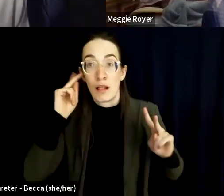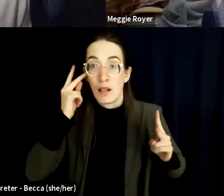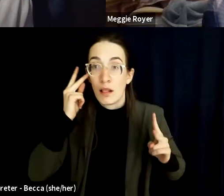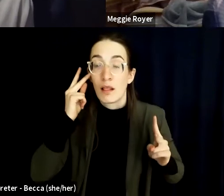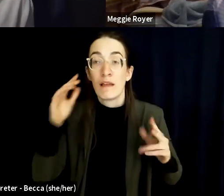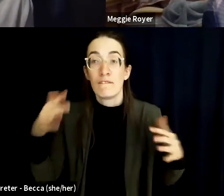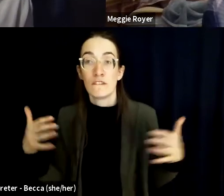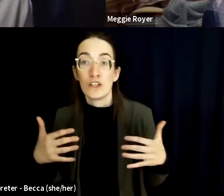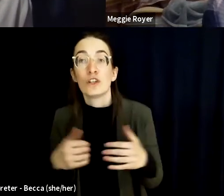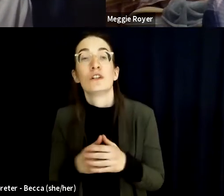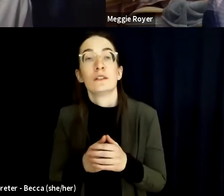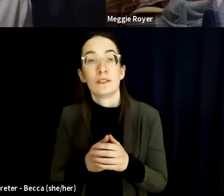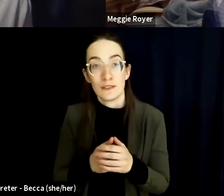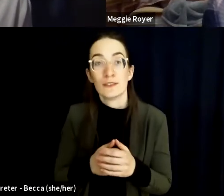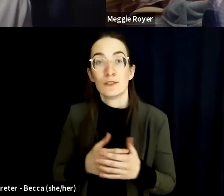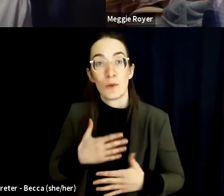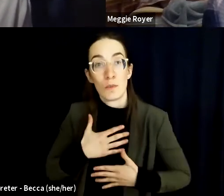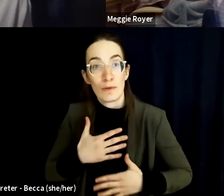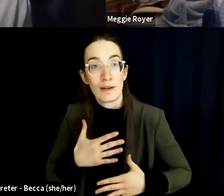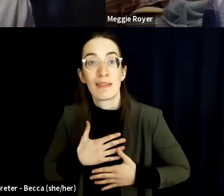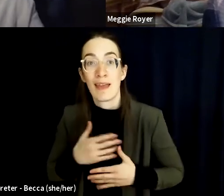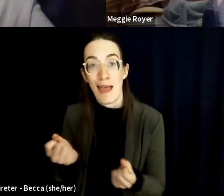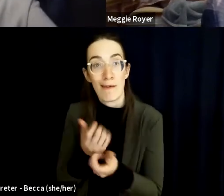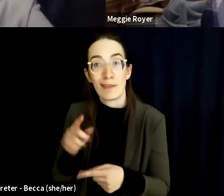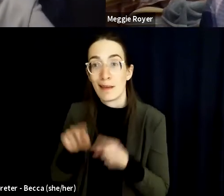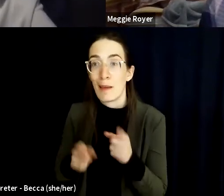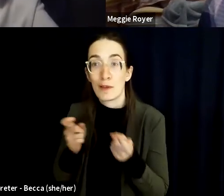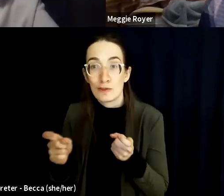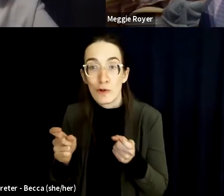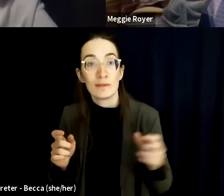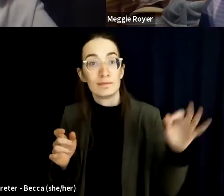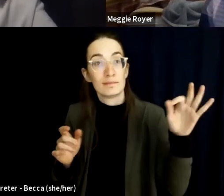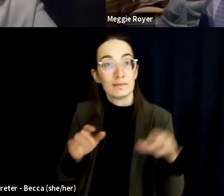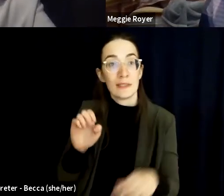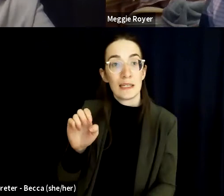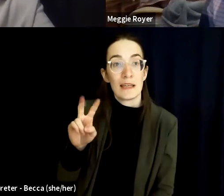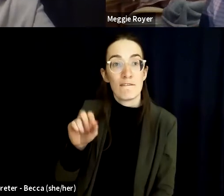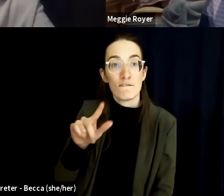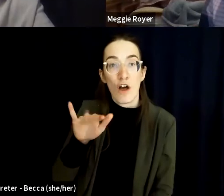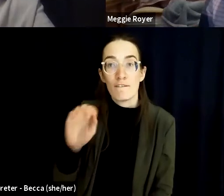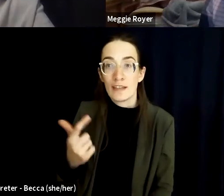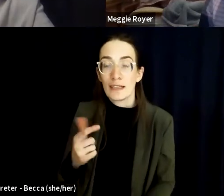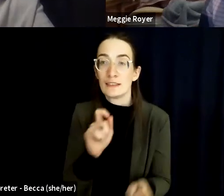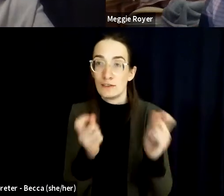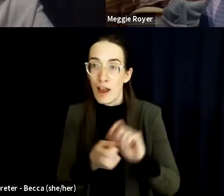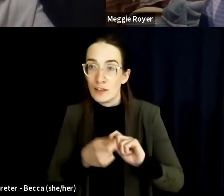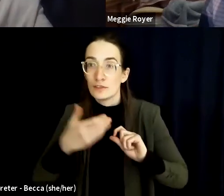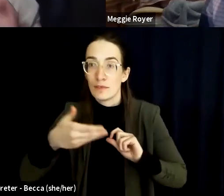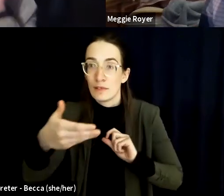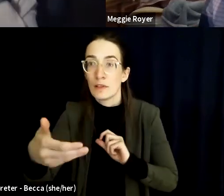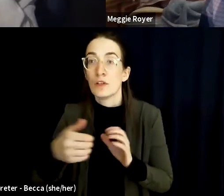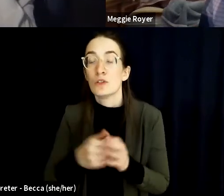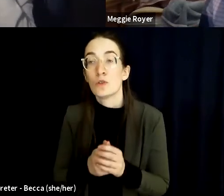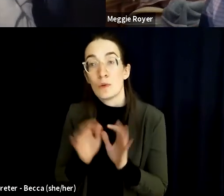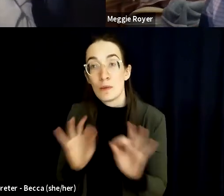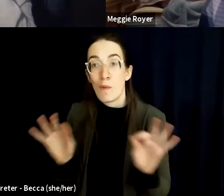focus on. Breathe, everything cannot be controlled, evolving, good. So I think part of intentions is thinking about the feeling